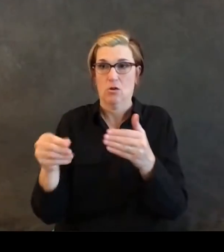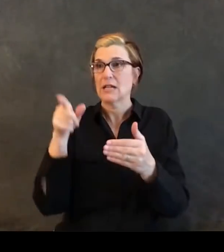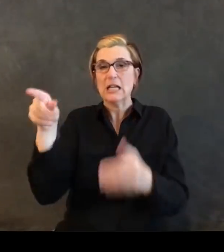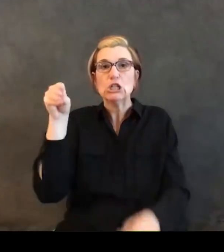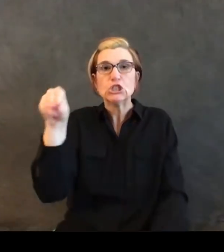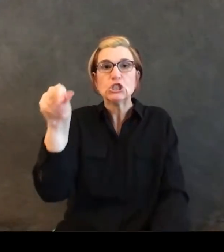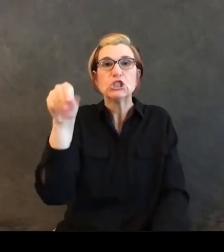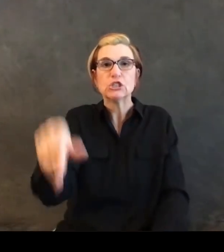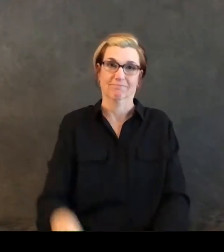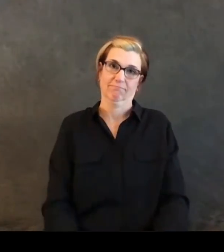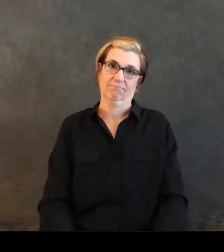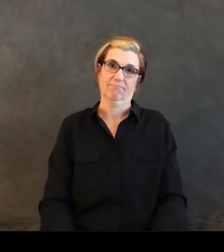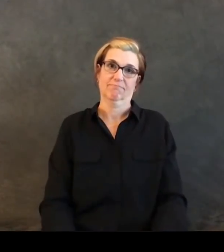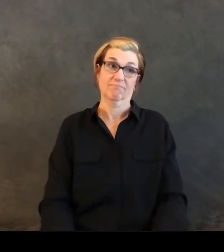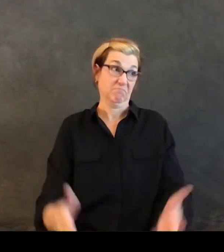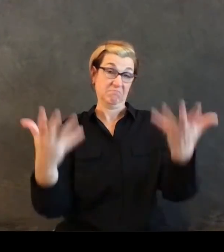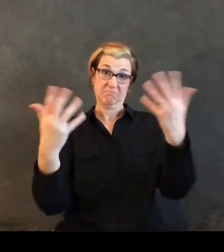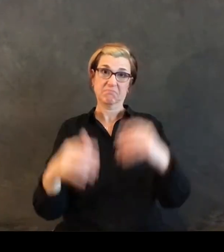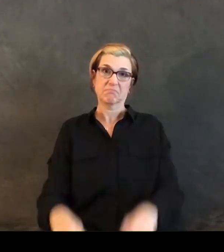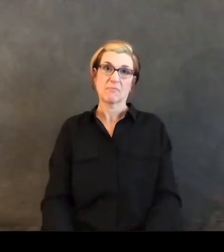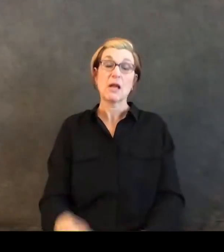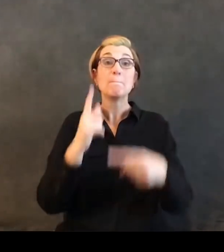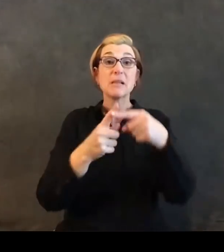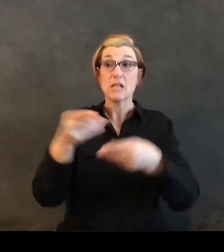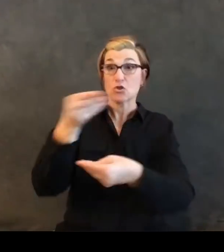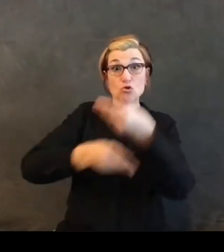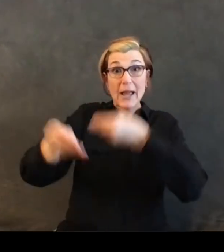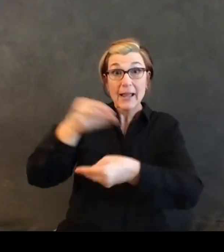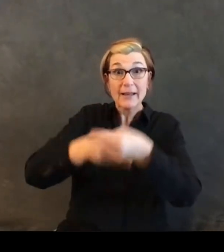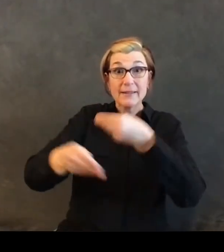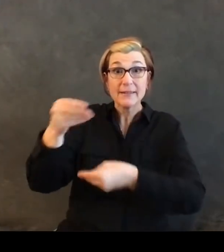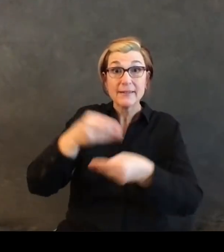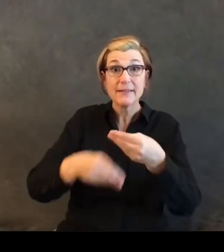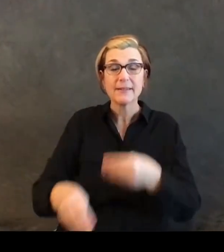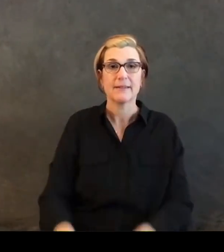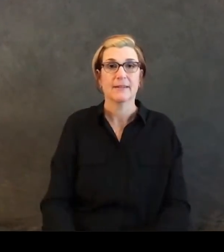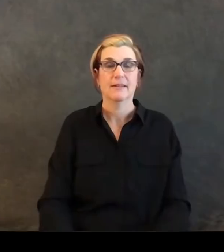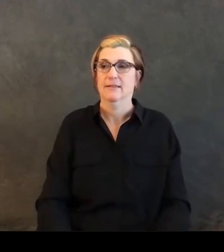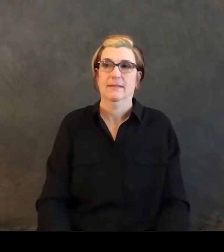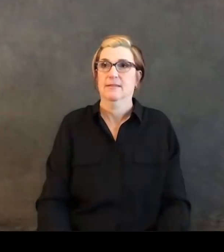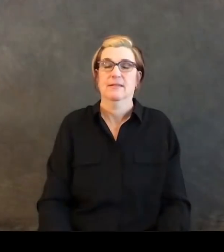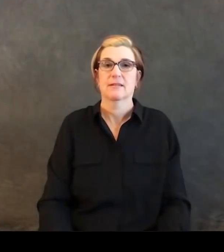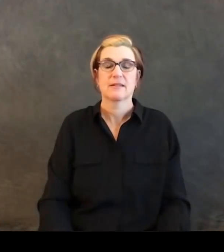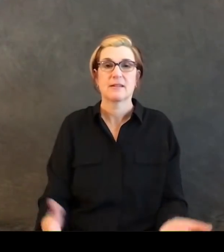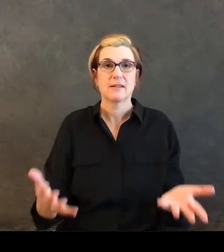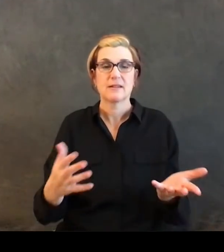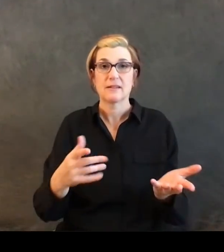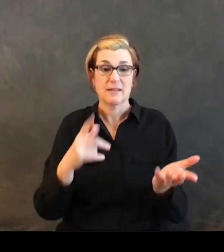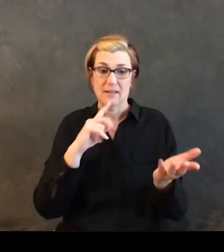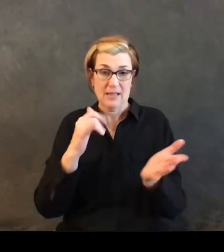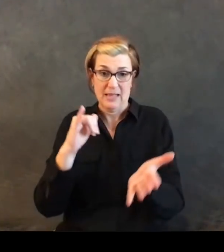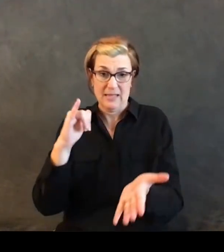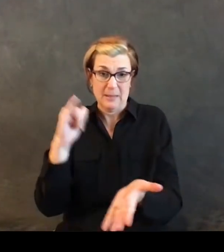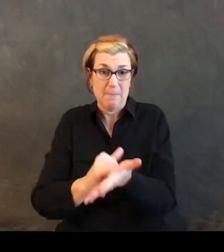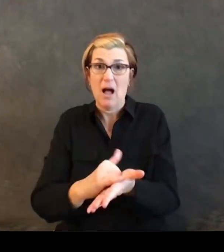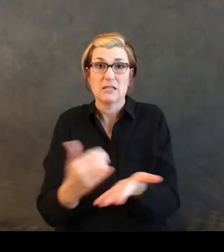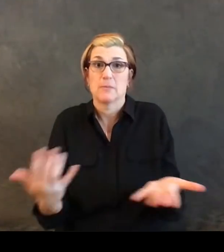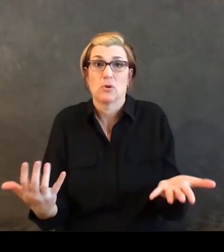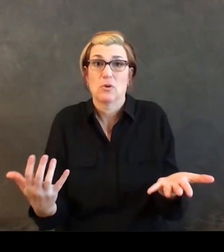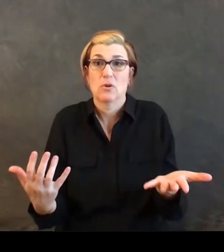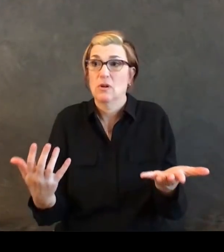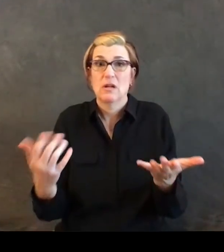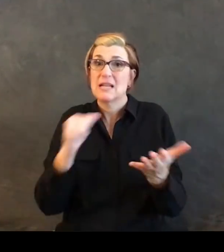but you know that, and then there's the trade. They make it almost impossible for us to have a fair deal.